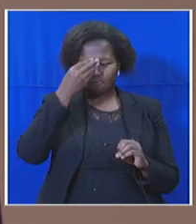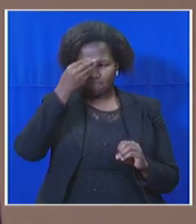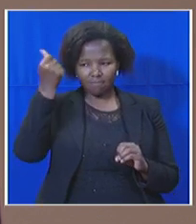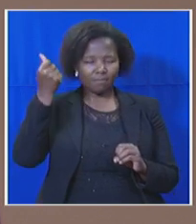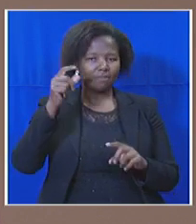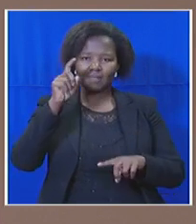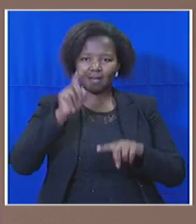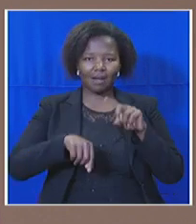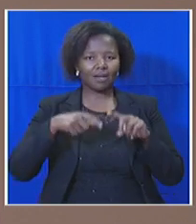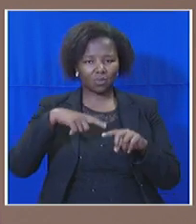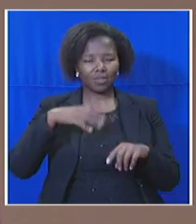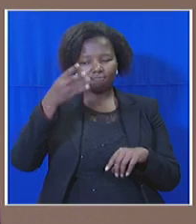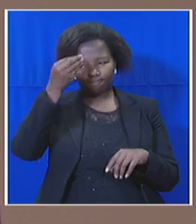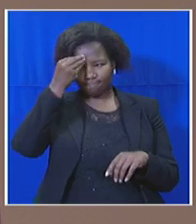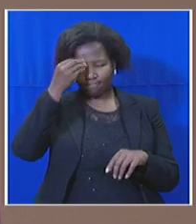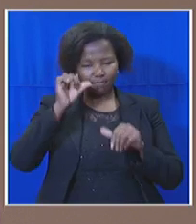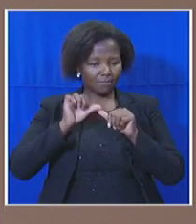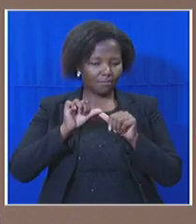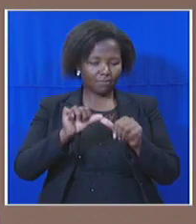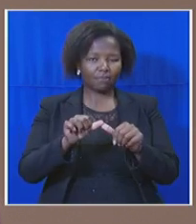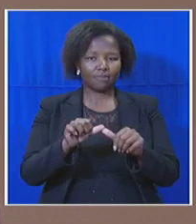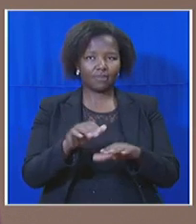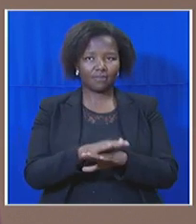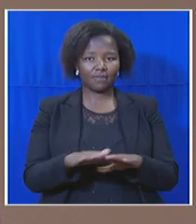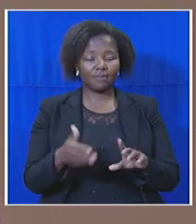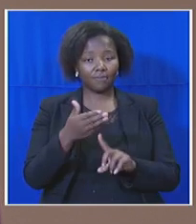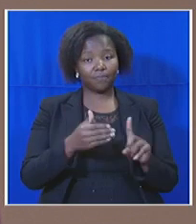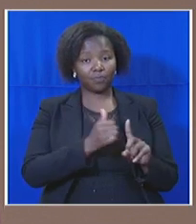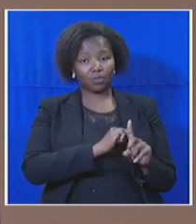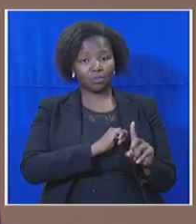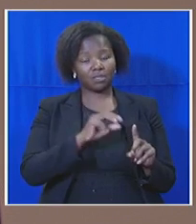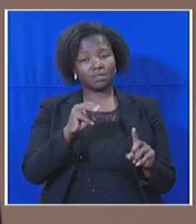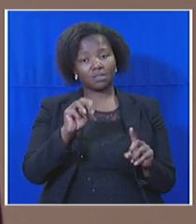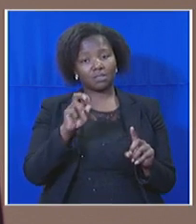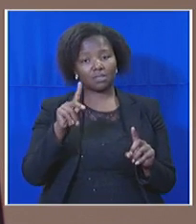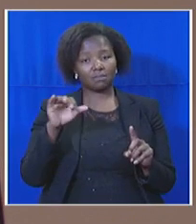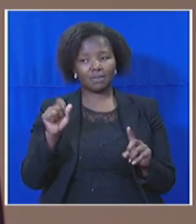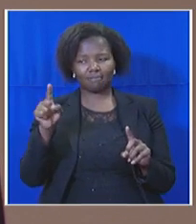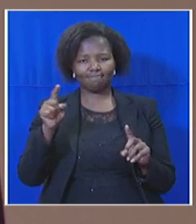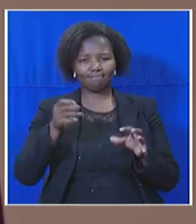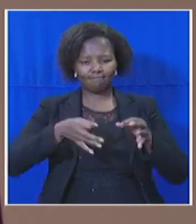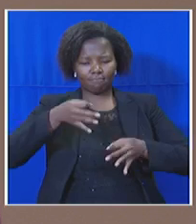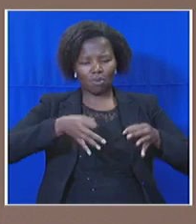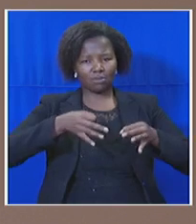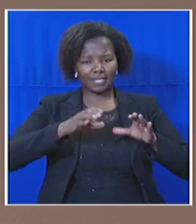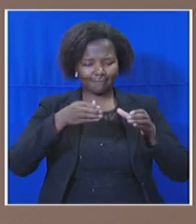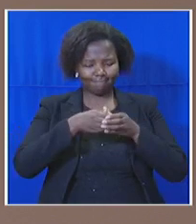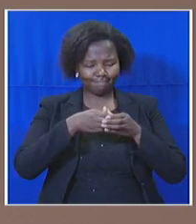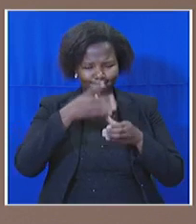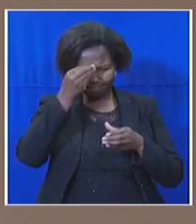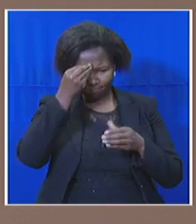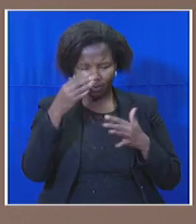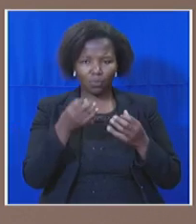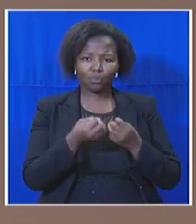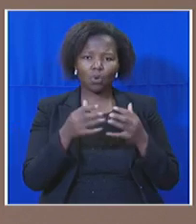by this leader and what he represents. Comrade Marks raised the level of political consciousness to many of us